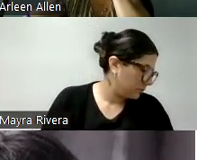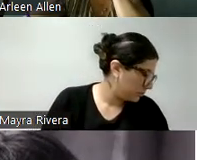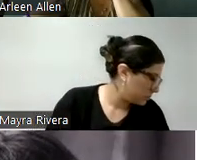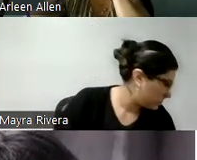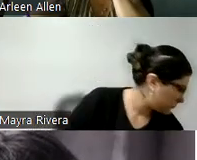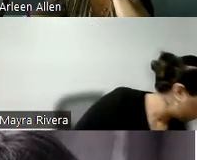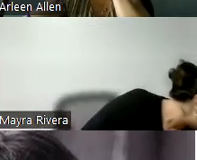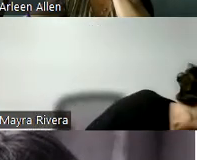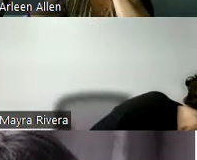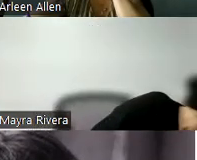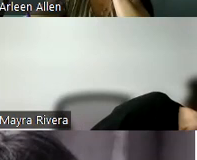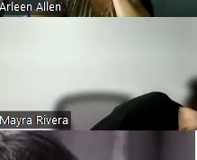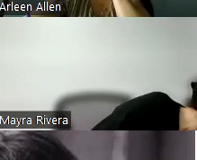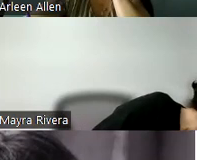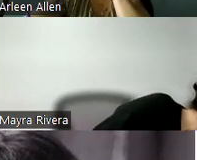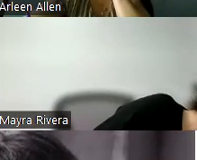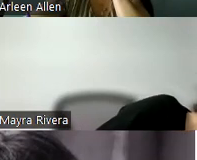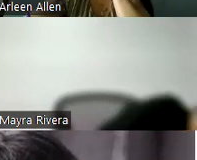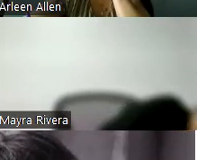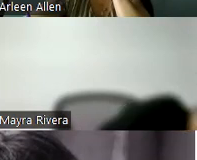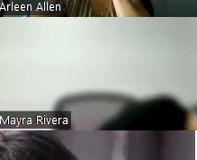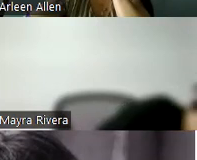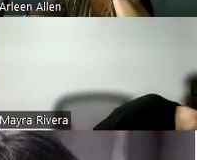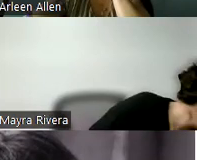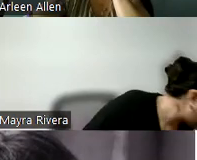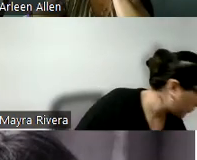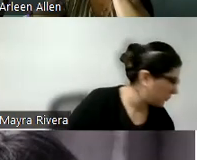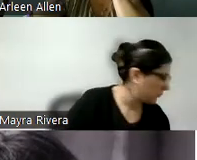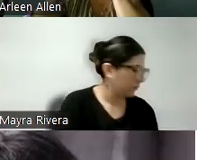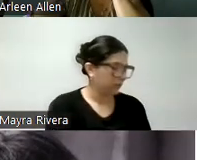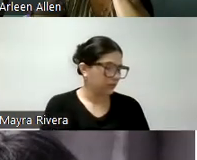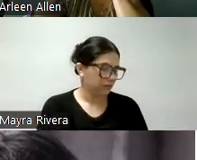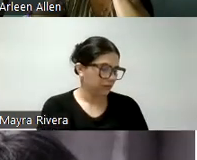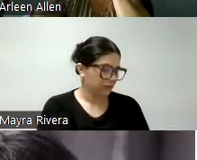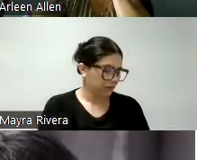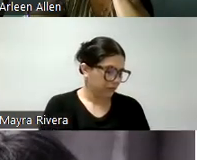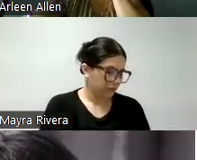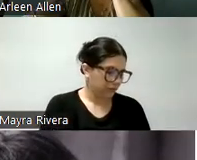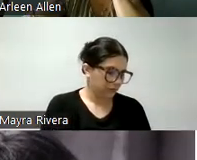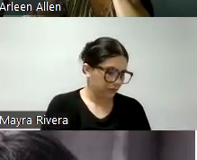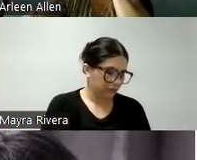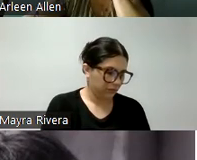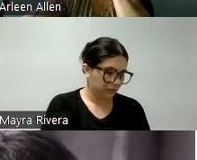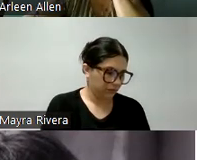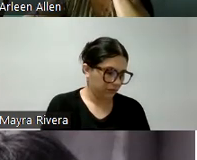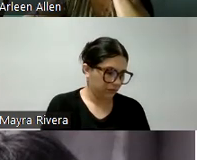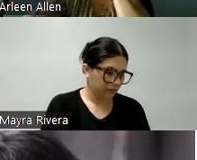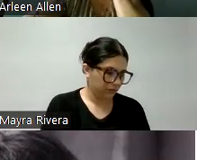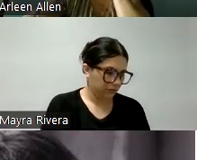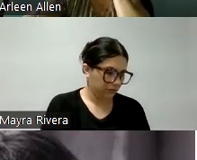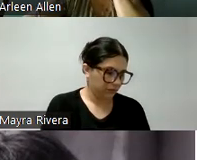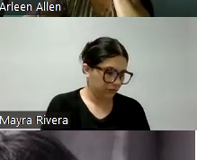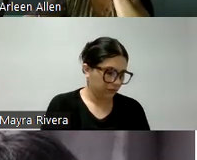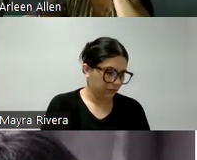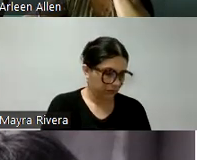identified as LGBTQ. Parents would pay to send their children to these camps to undergo conversion therapy. In the documentary, it